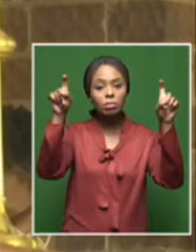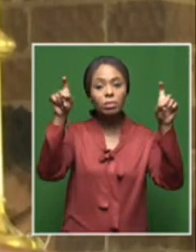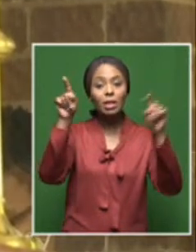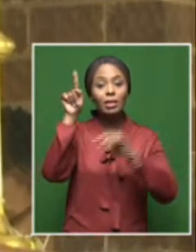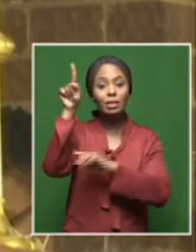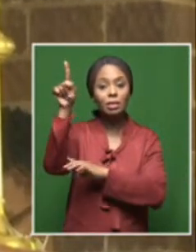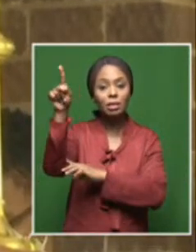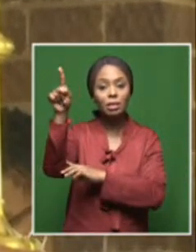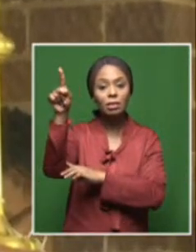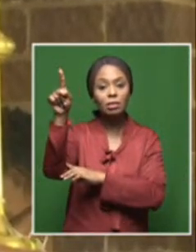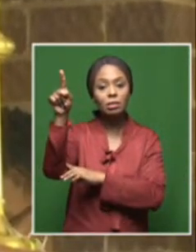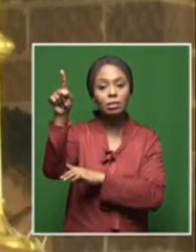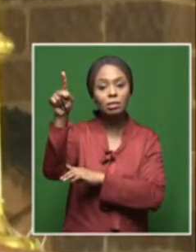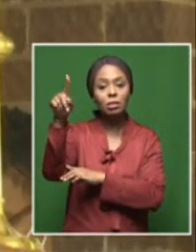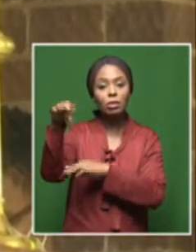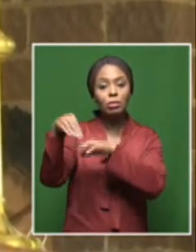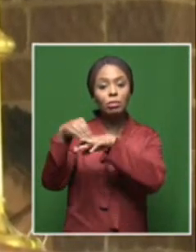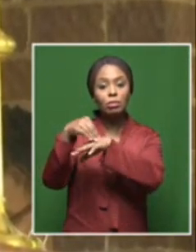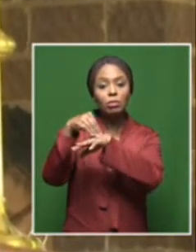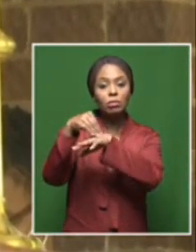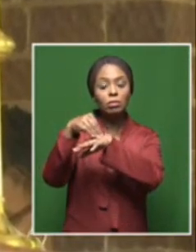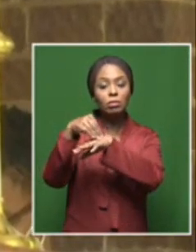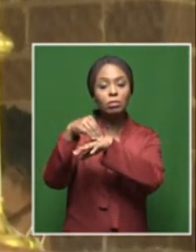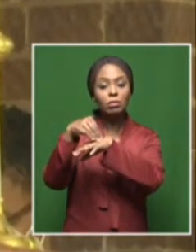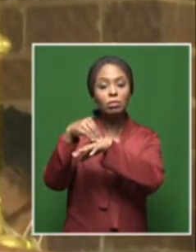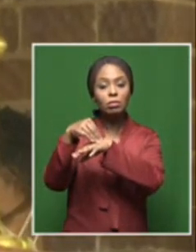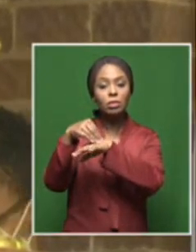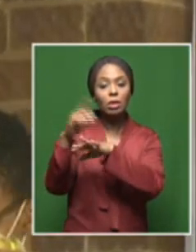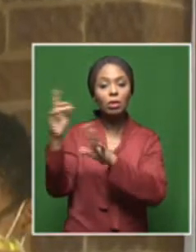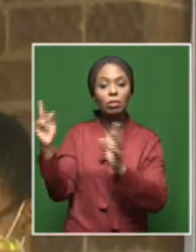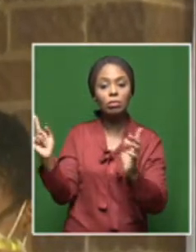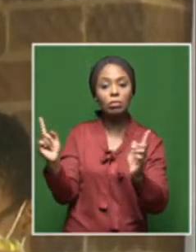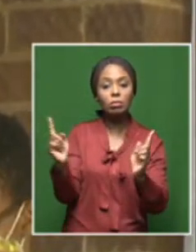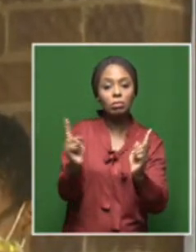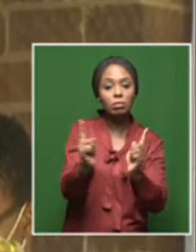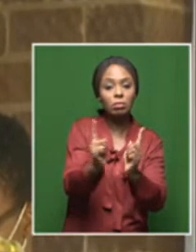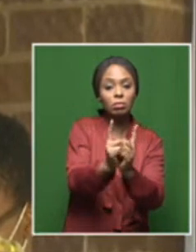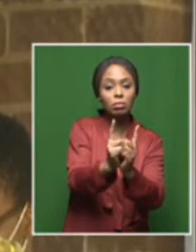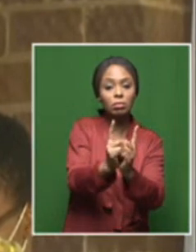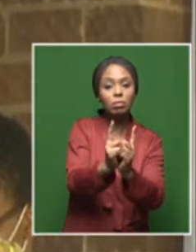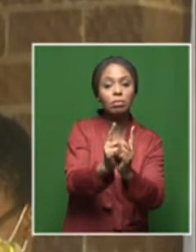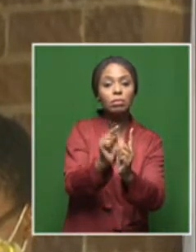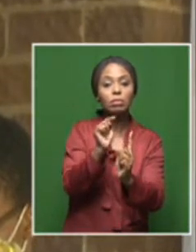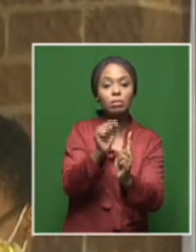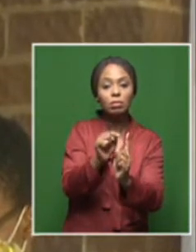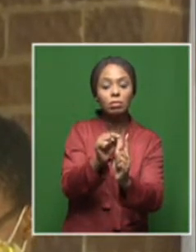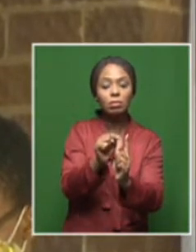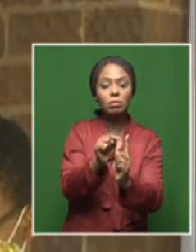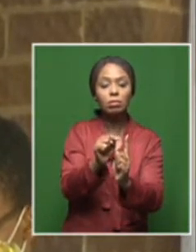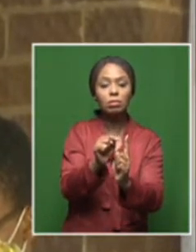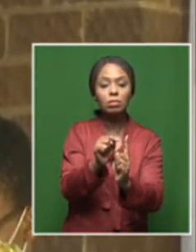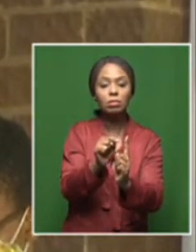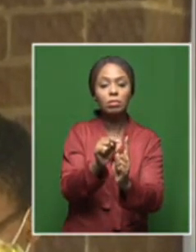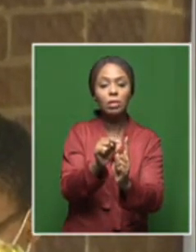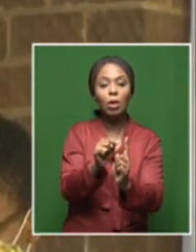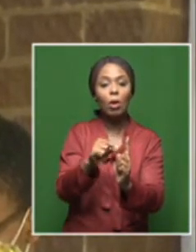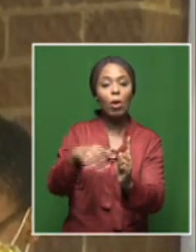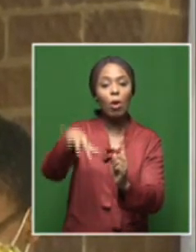come out to meet him." Then all the virgins woke up and trimmed their